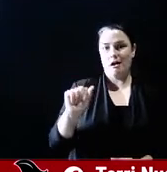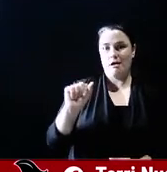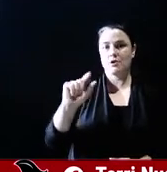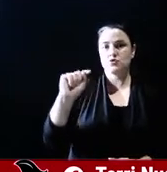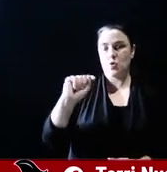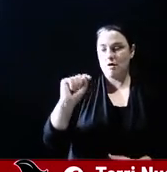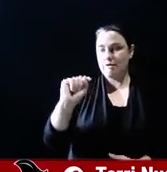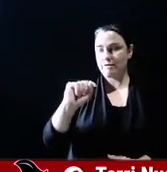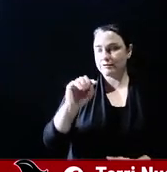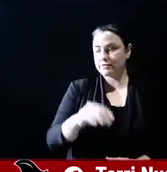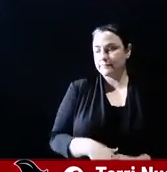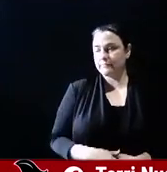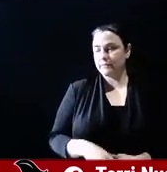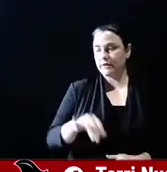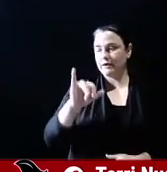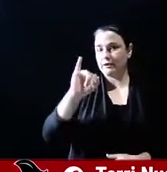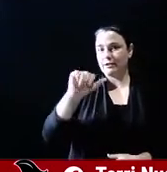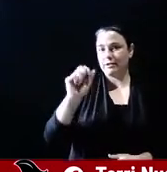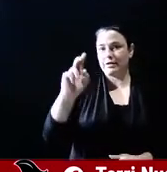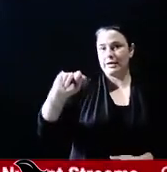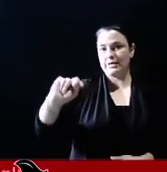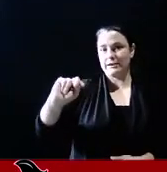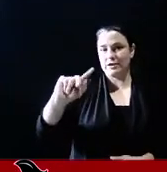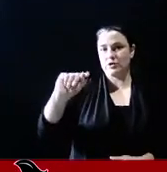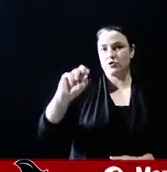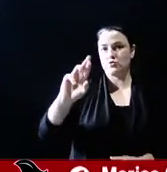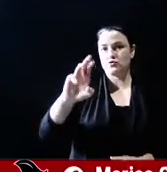Ian Joseph Torres.